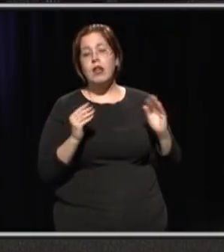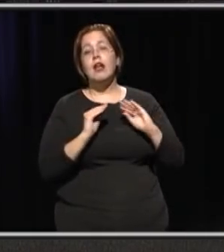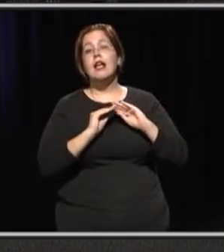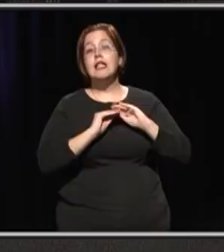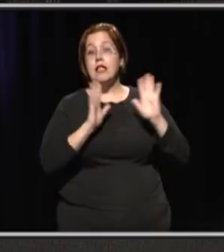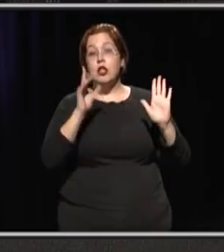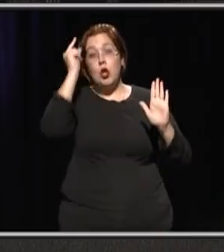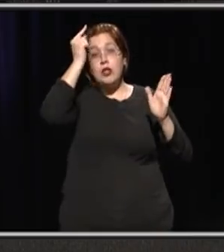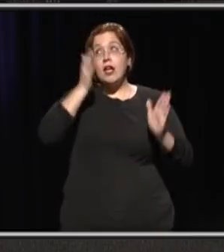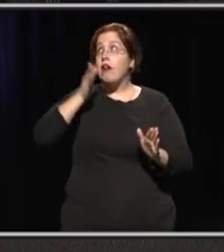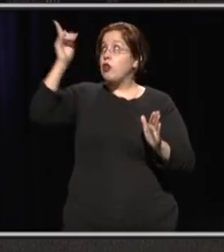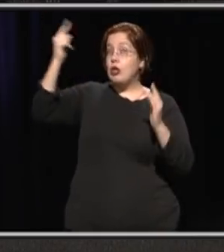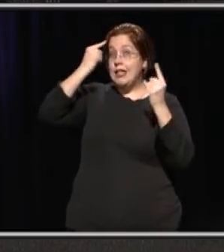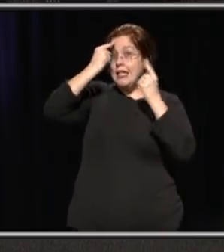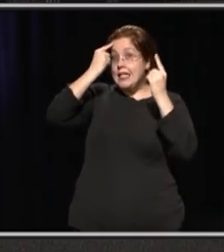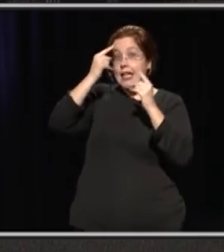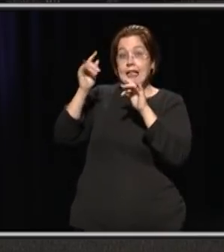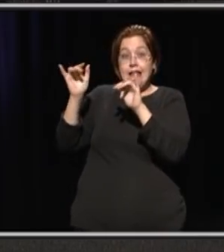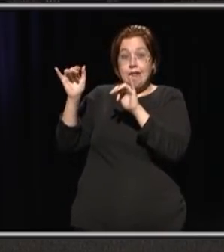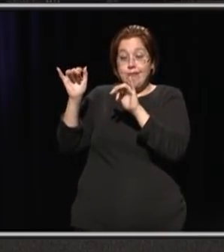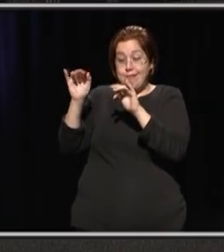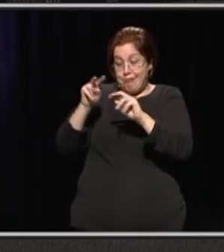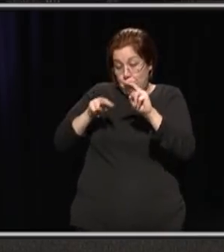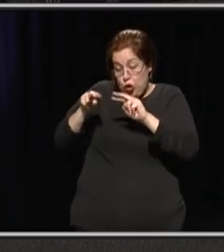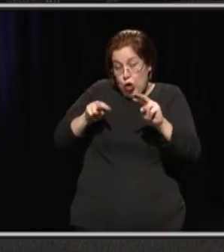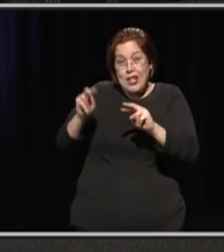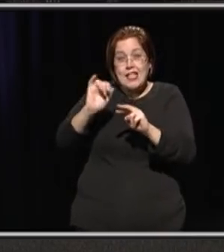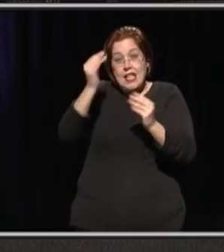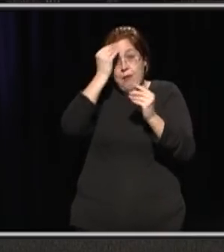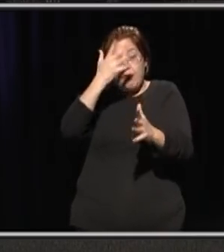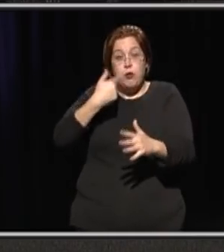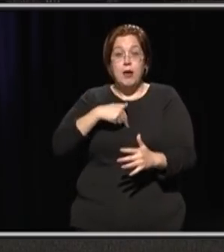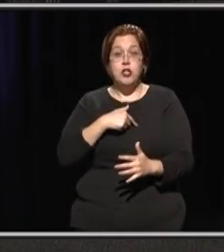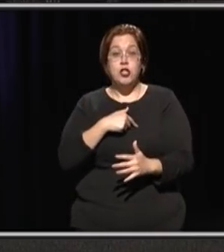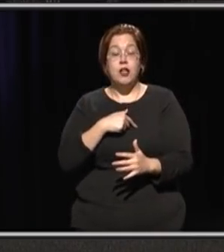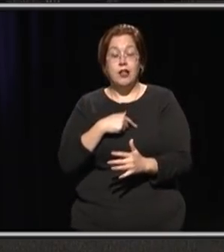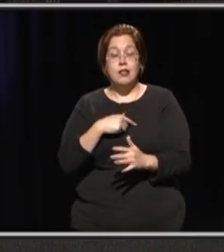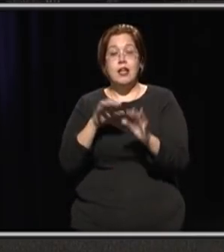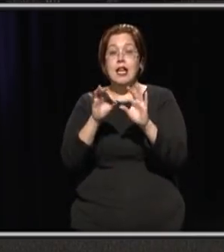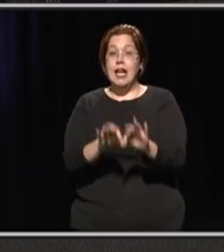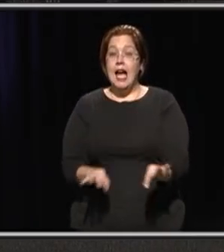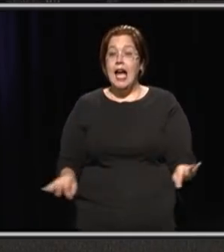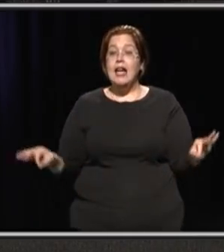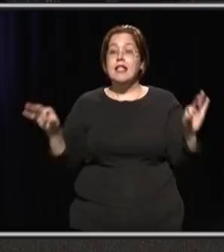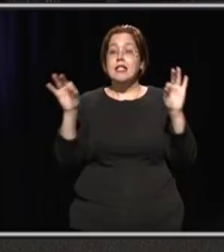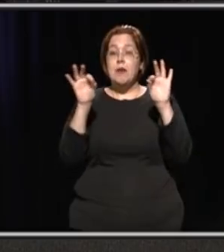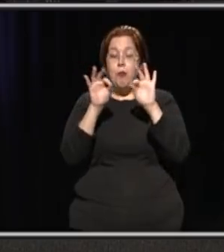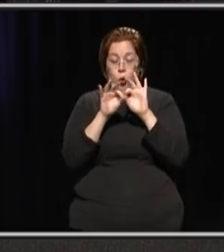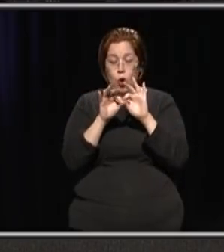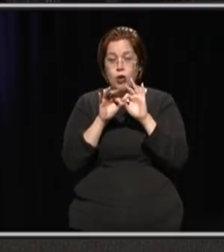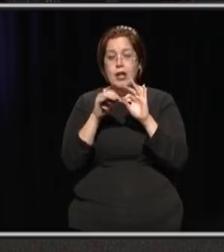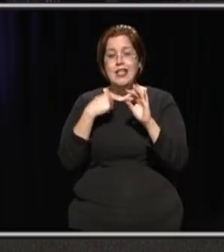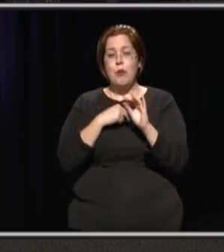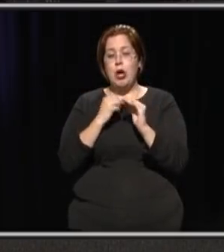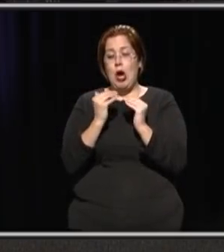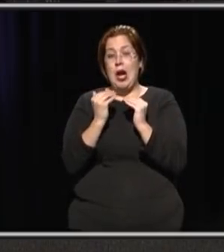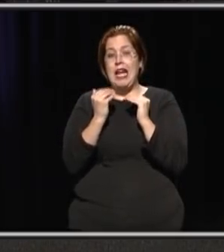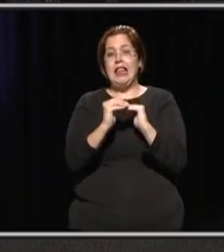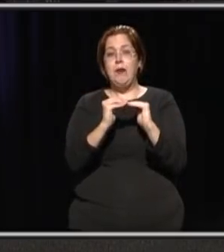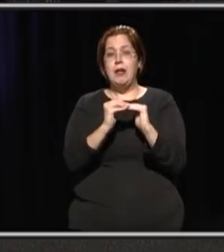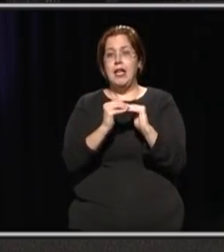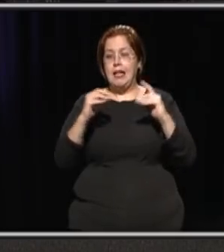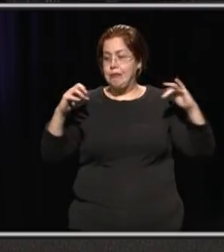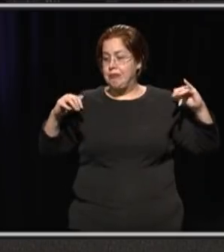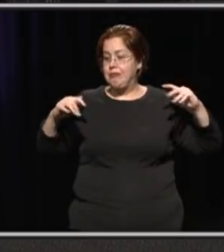the governor is looking at the same data that we are, and it's important that we're de-densifying and limiting gatherings as much as